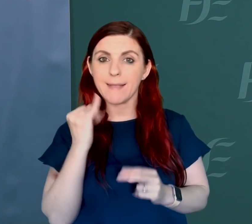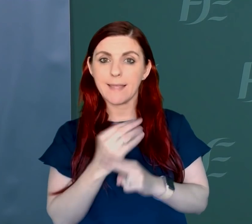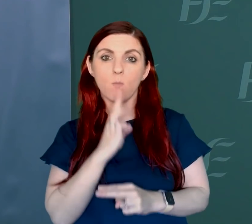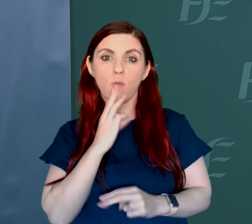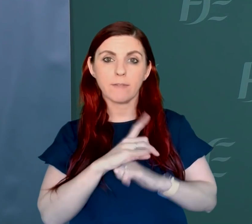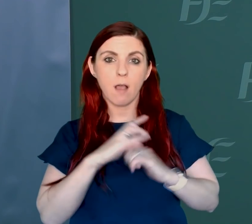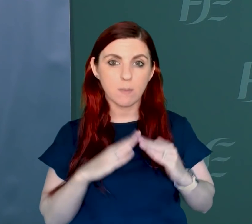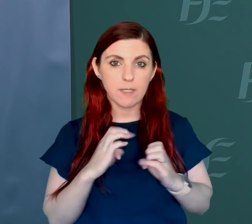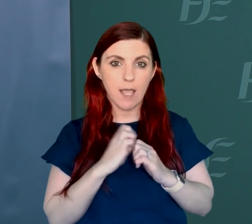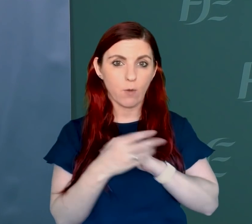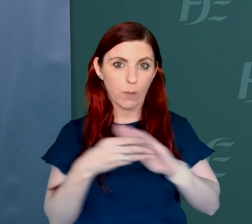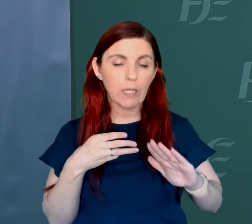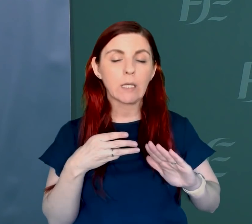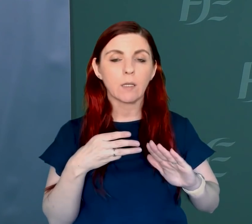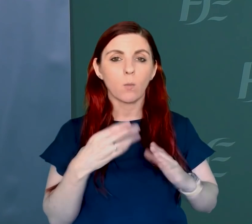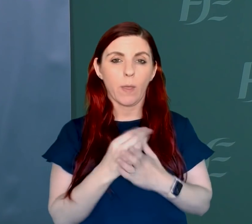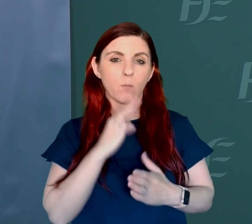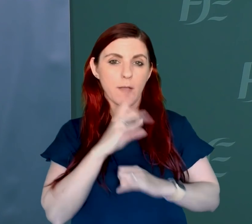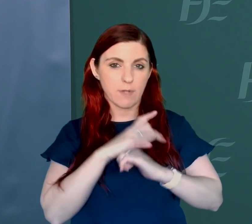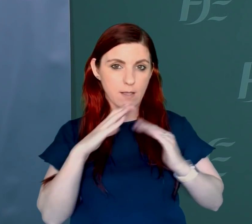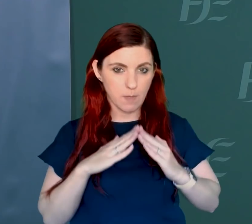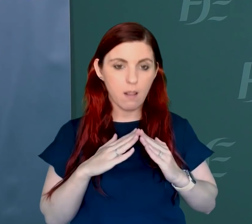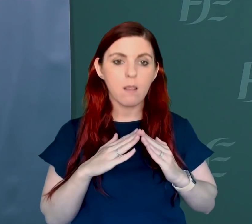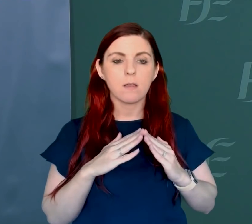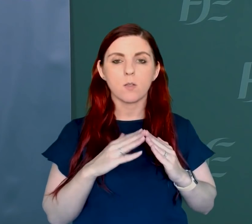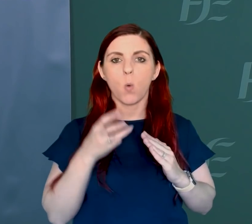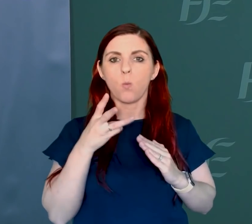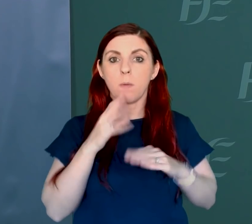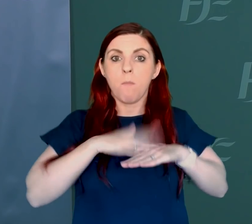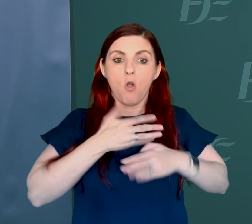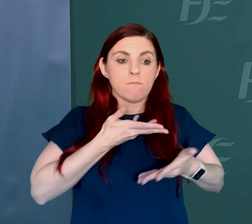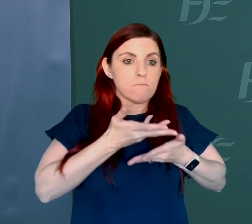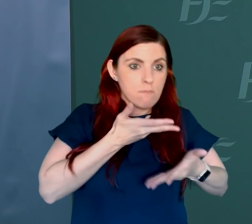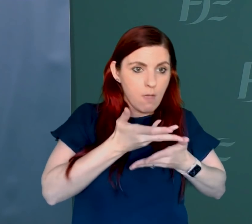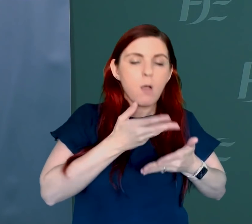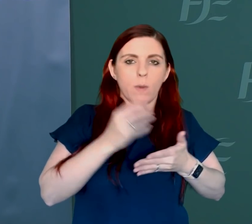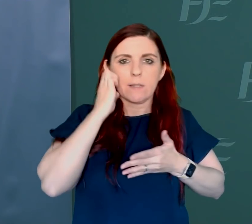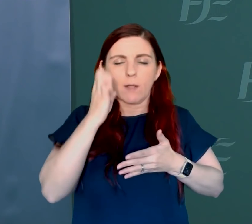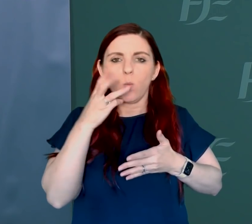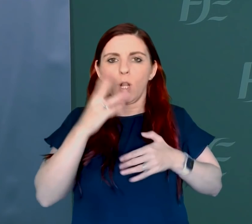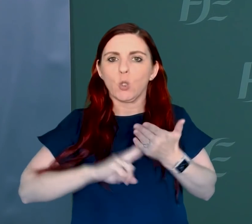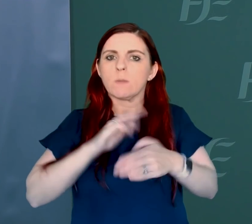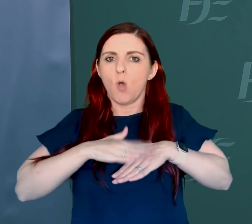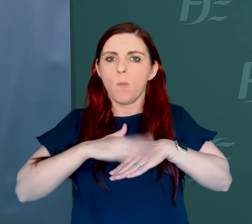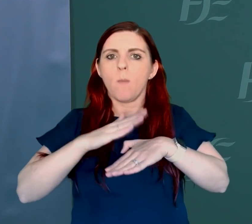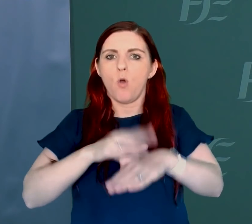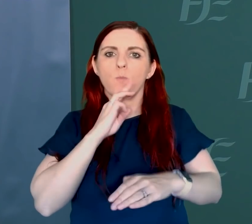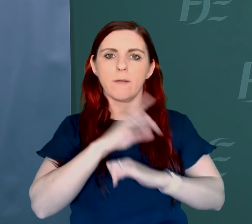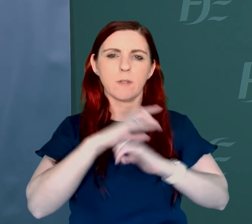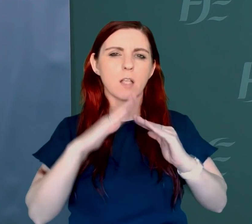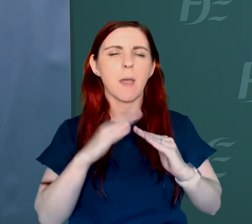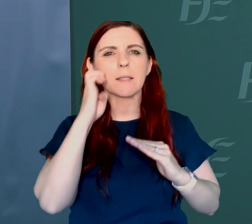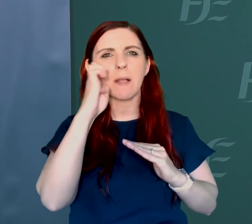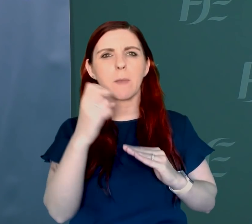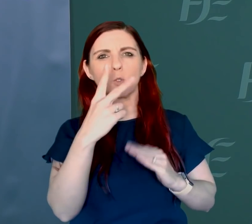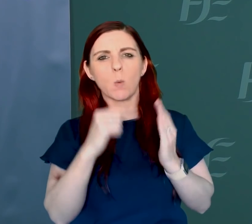week with private hospital capacity. And following further dialogue, we expect to increase that up to about 2,800,